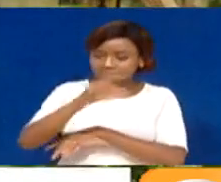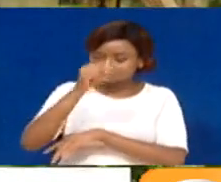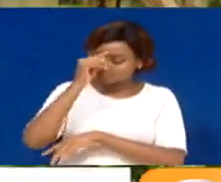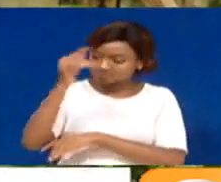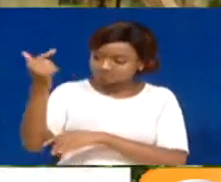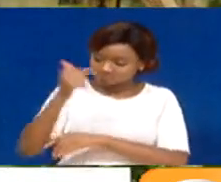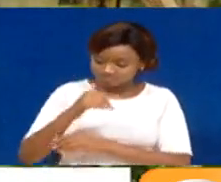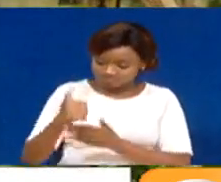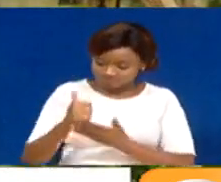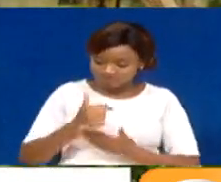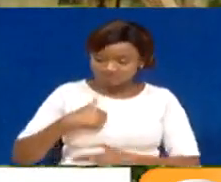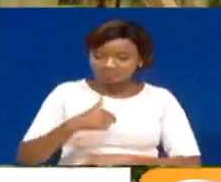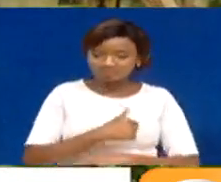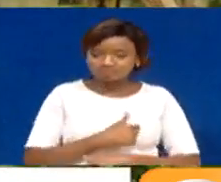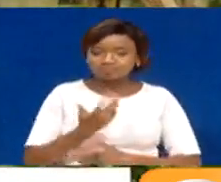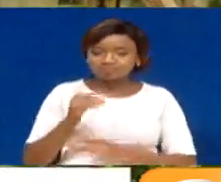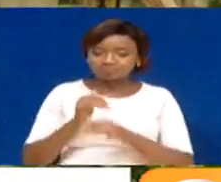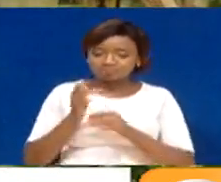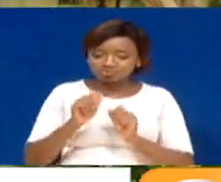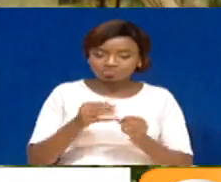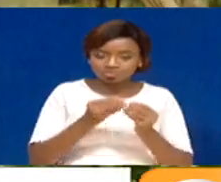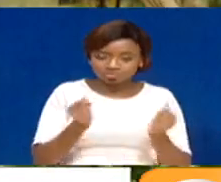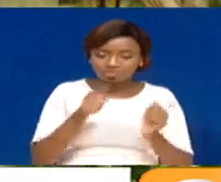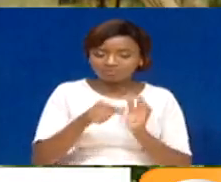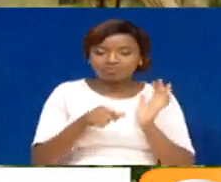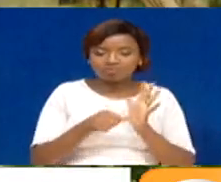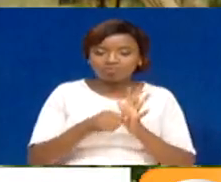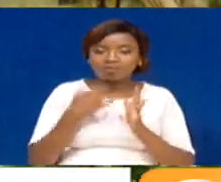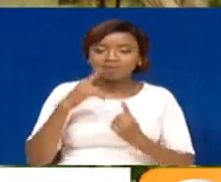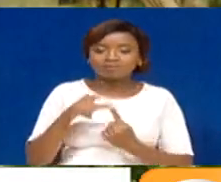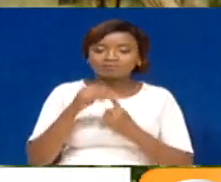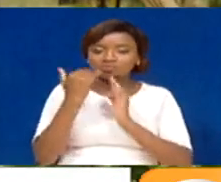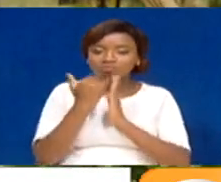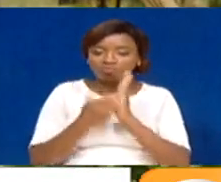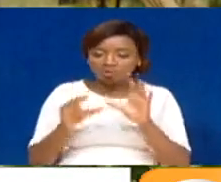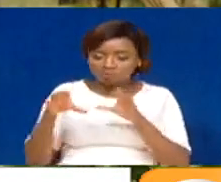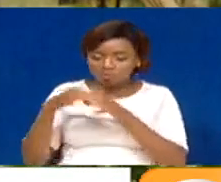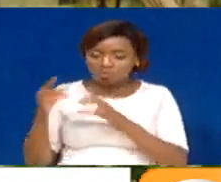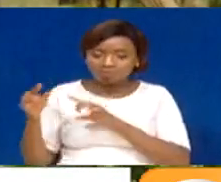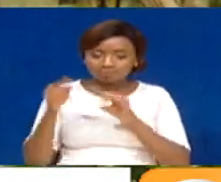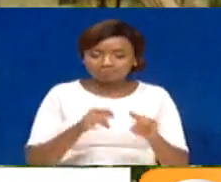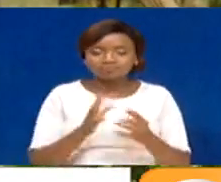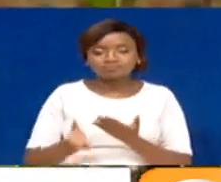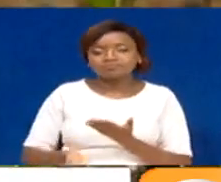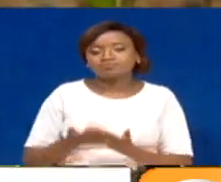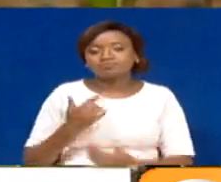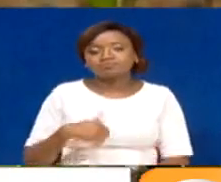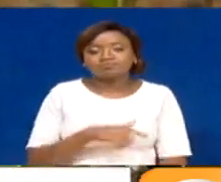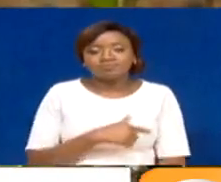in and assist us in terms of disaster mitigation. The special program unit of the county government can also be of